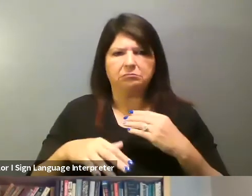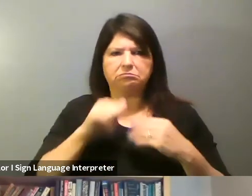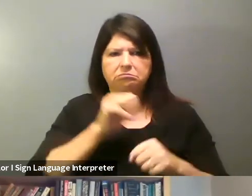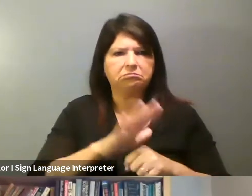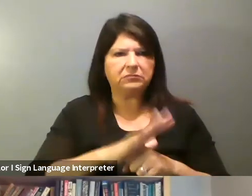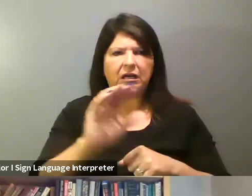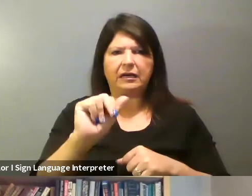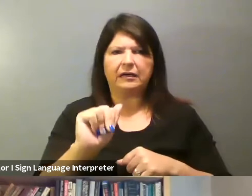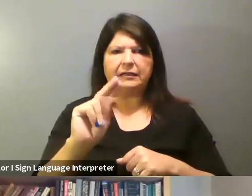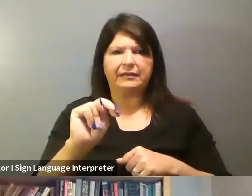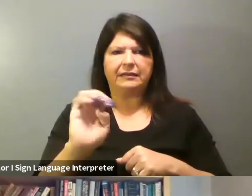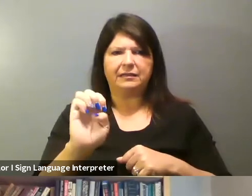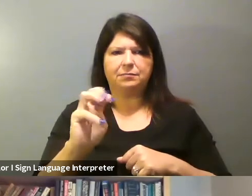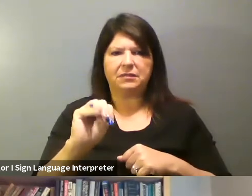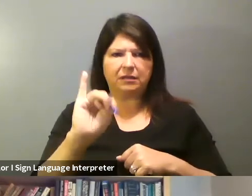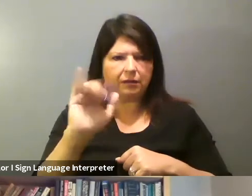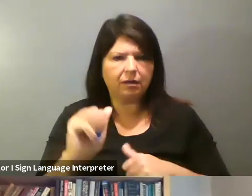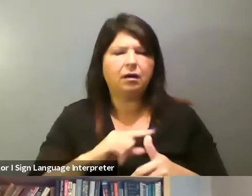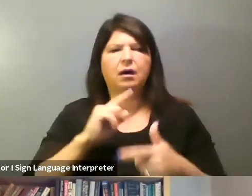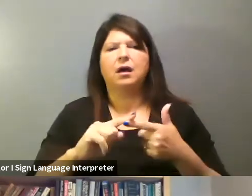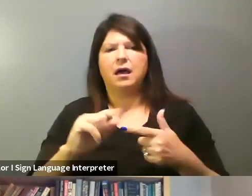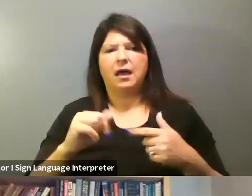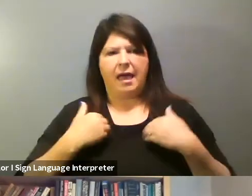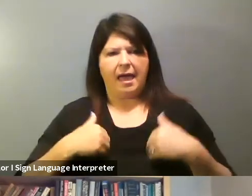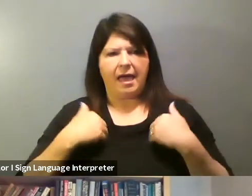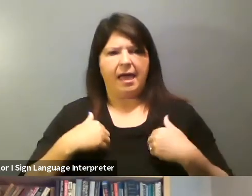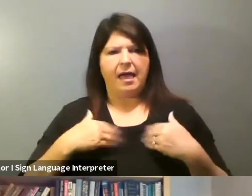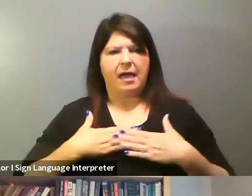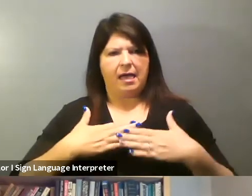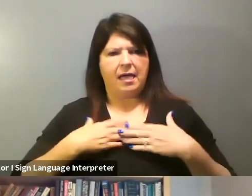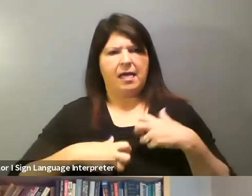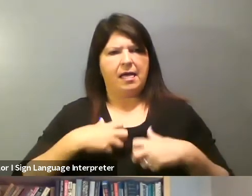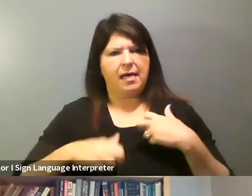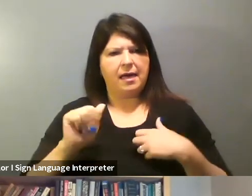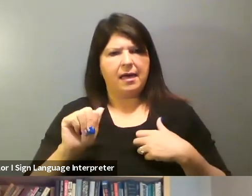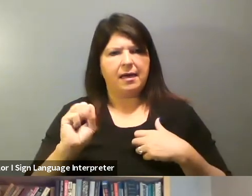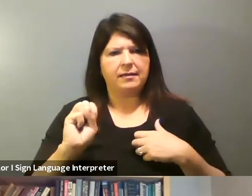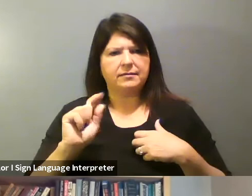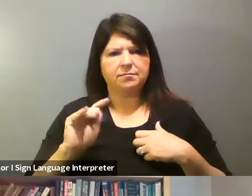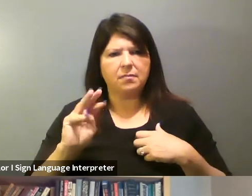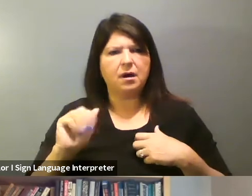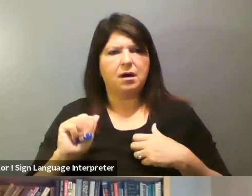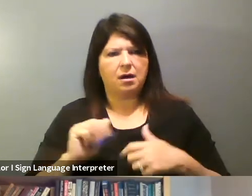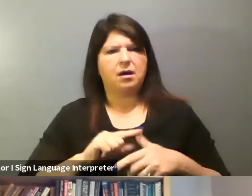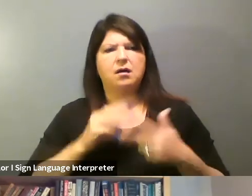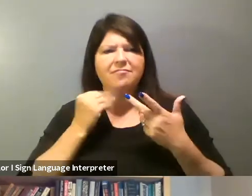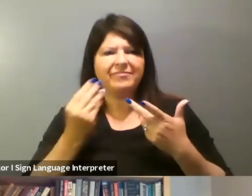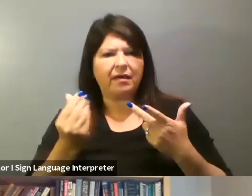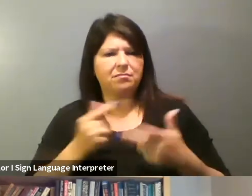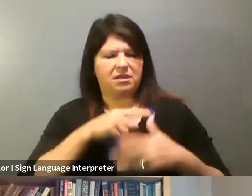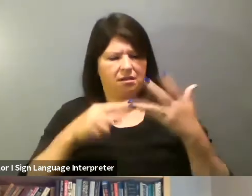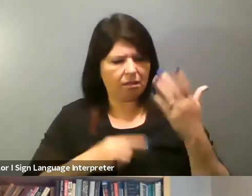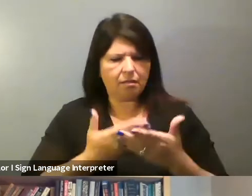like diabetes. These are preventable diseases. And if there was a focus in the healthcare